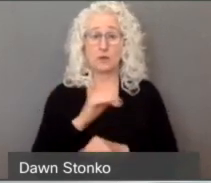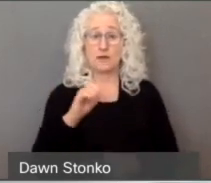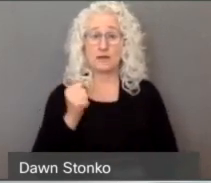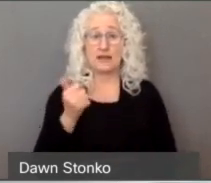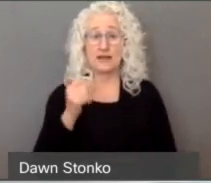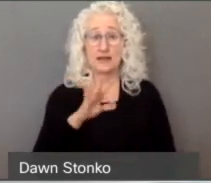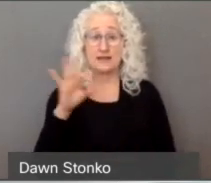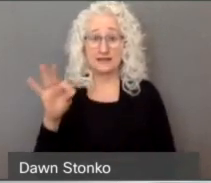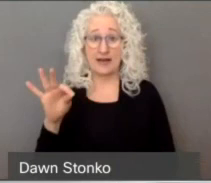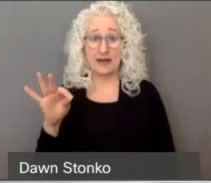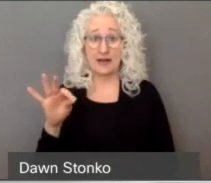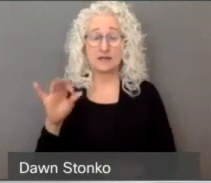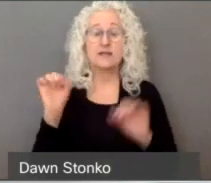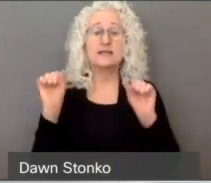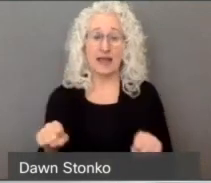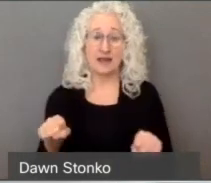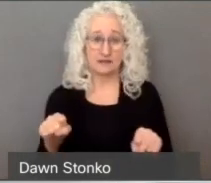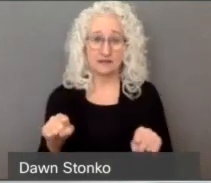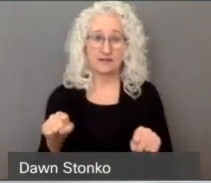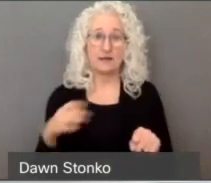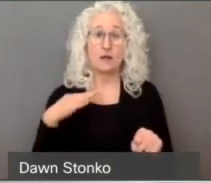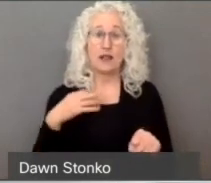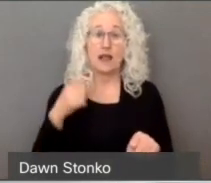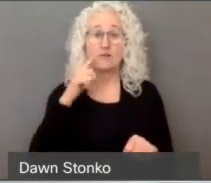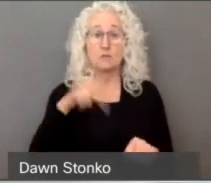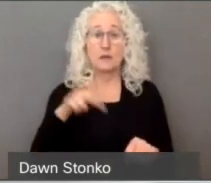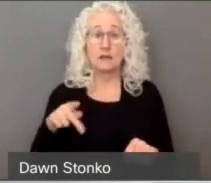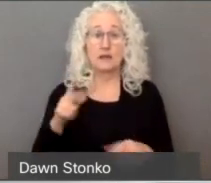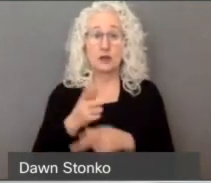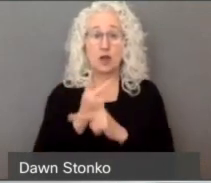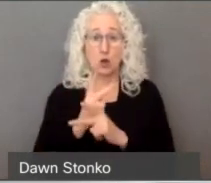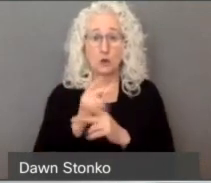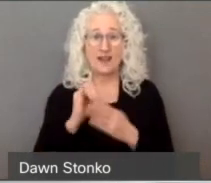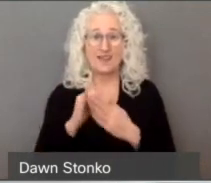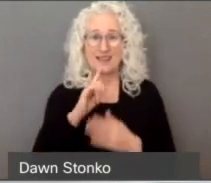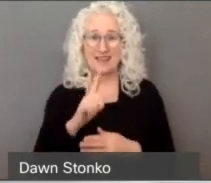1099 can apply for PPP loans. That's